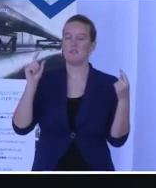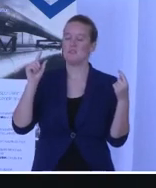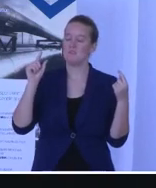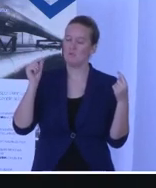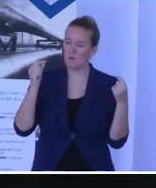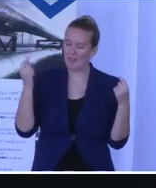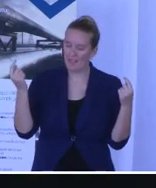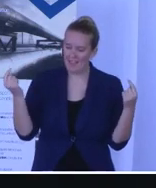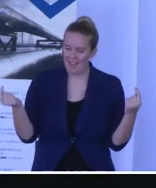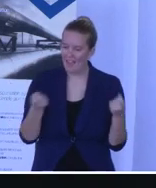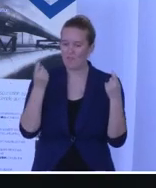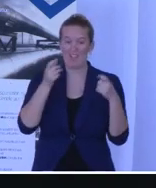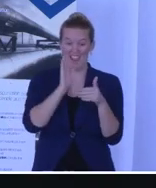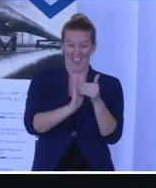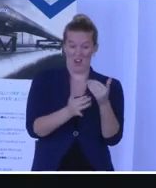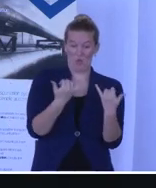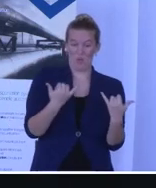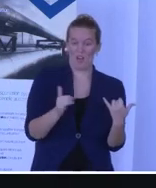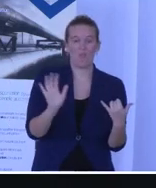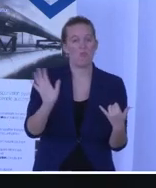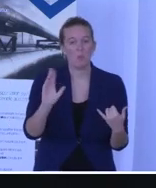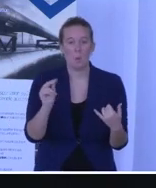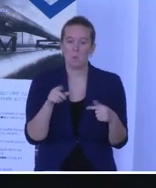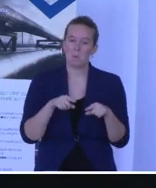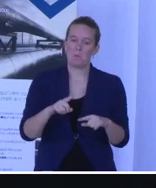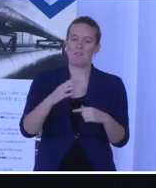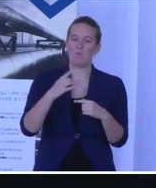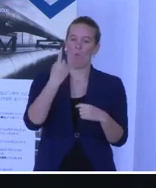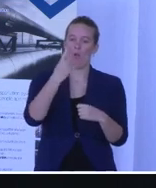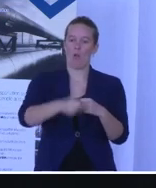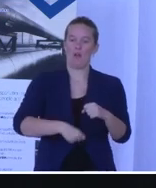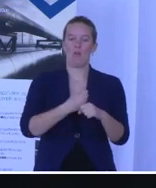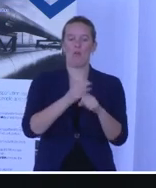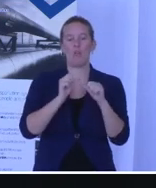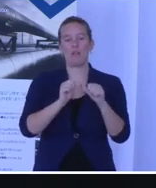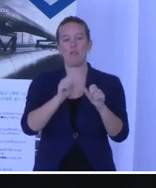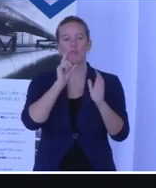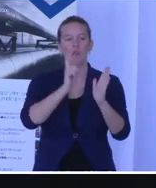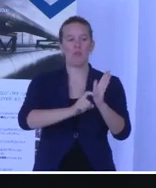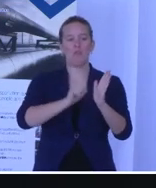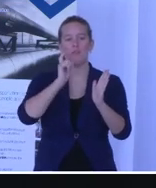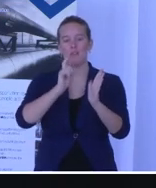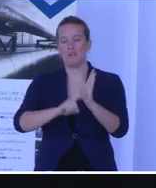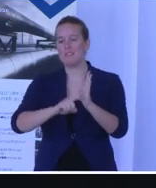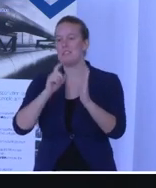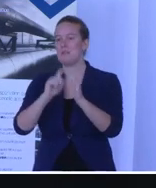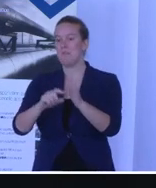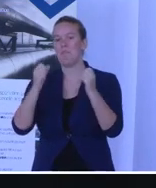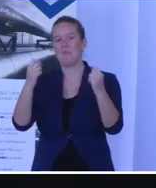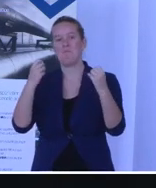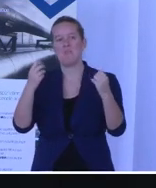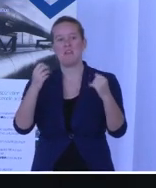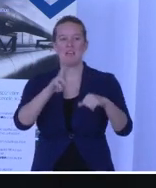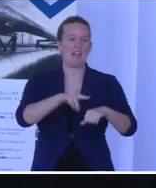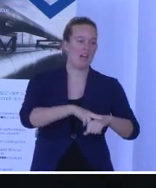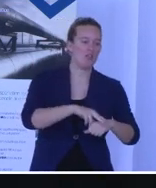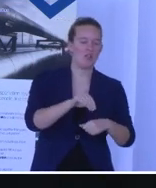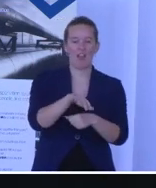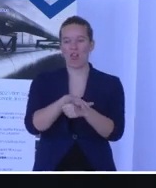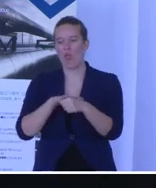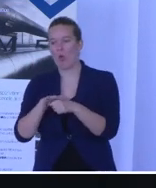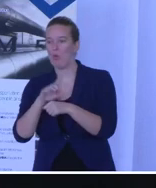anniversary doesn't end today. Over the next year, we will continue to recognize dozens of national and local